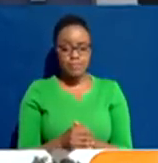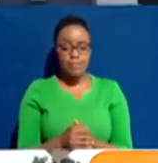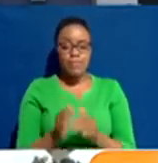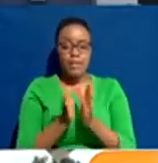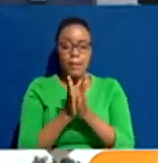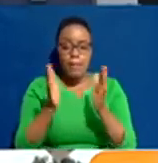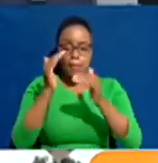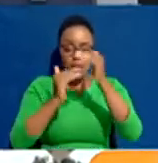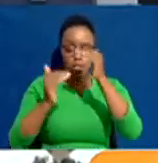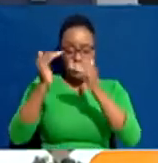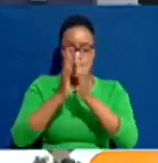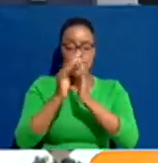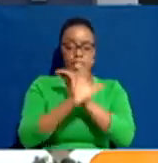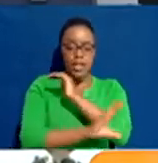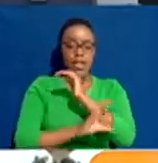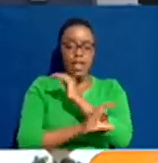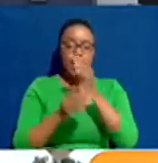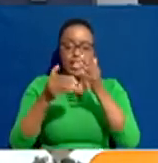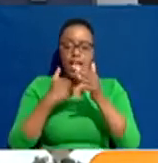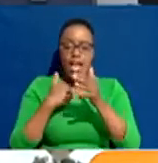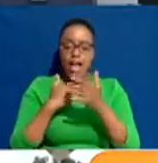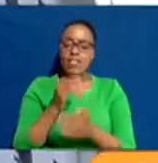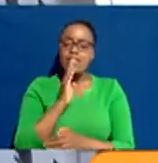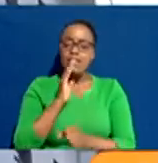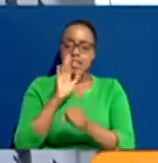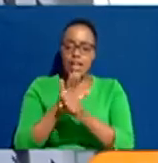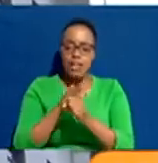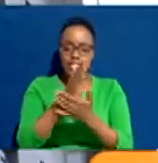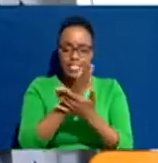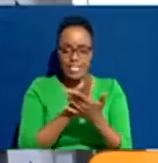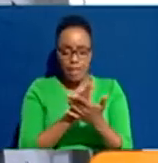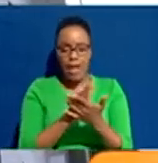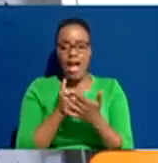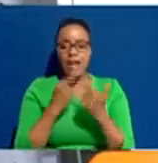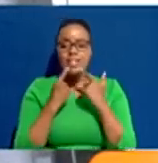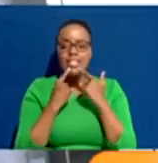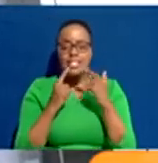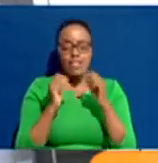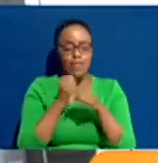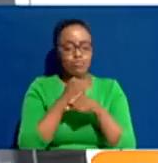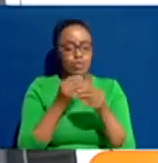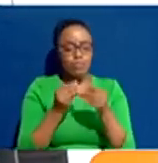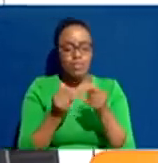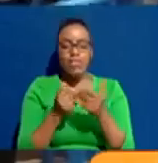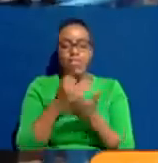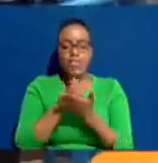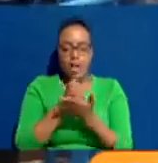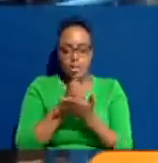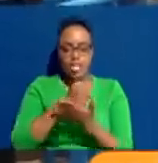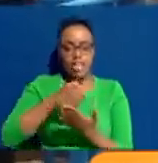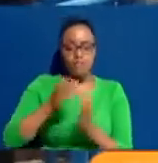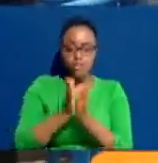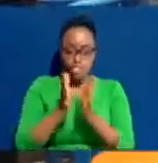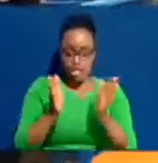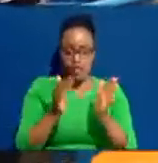Public universities in the country are currently reeling in debt, with some having been declared insolvent by the Auditor General.